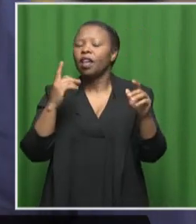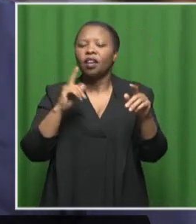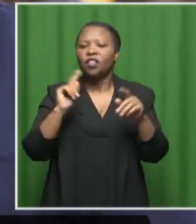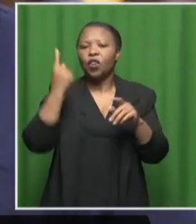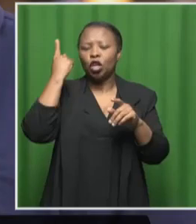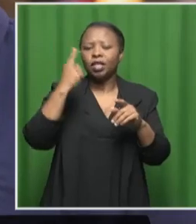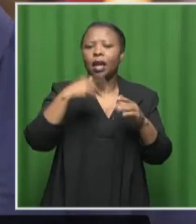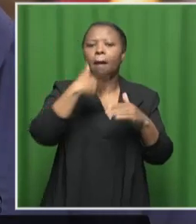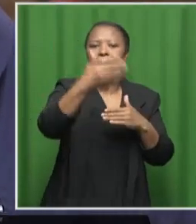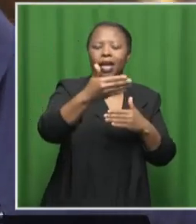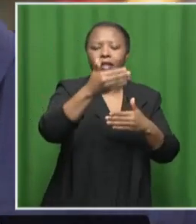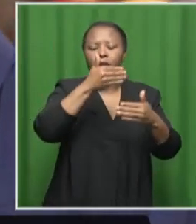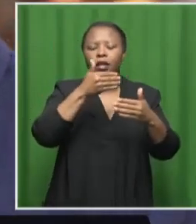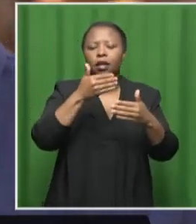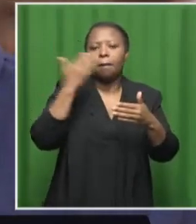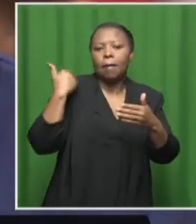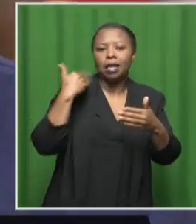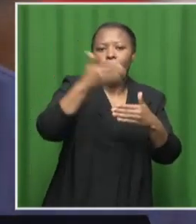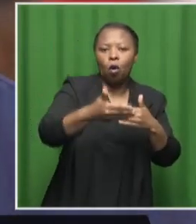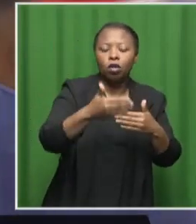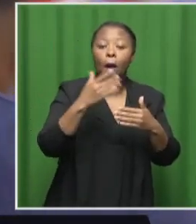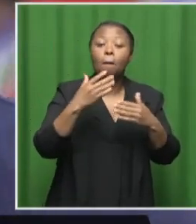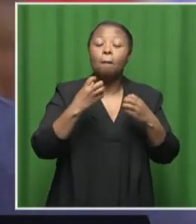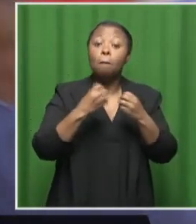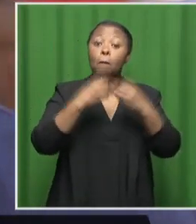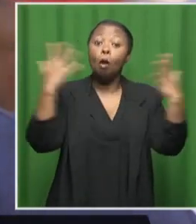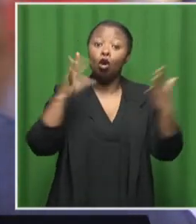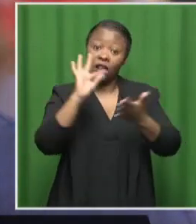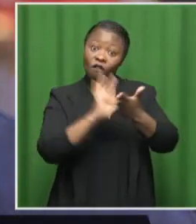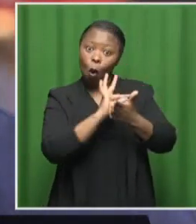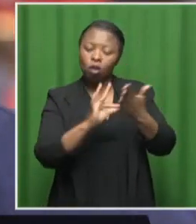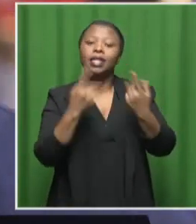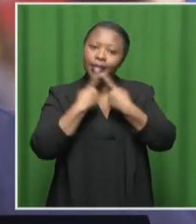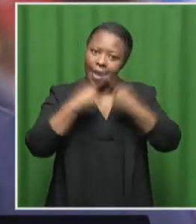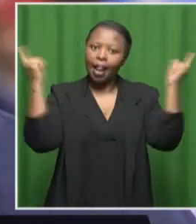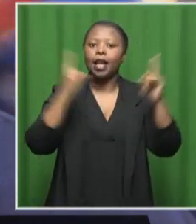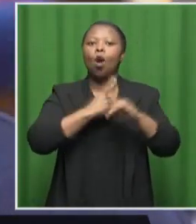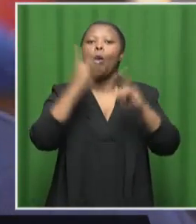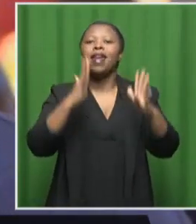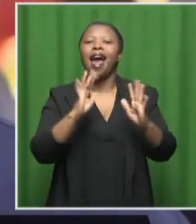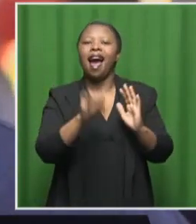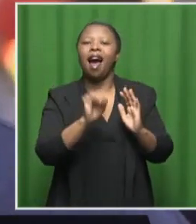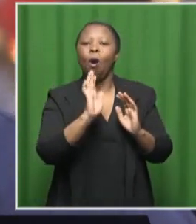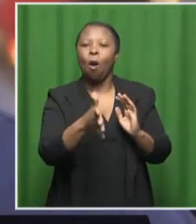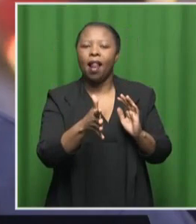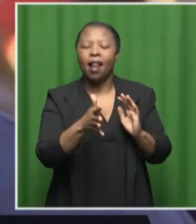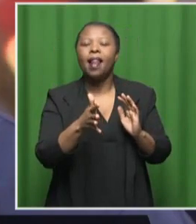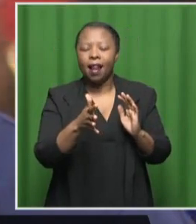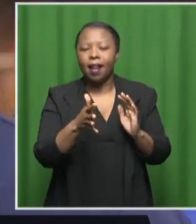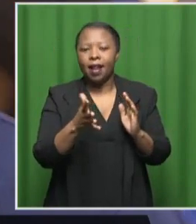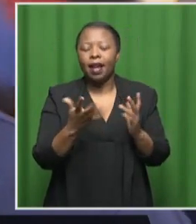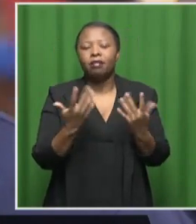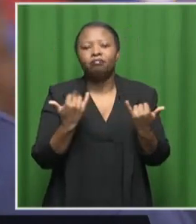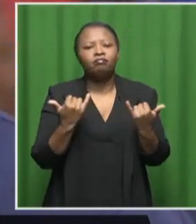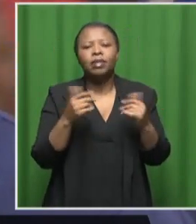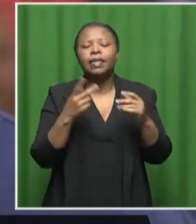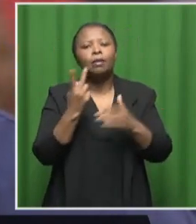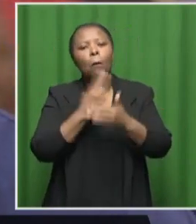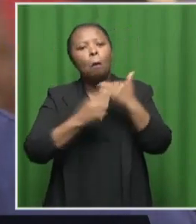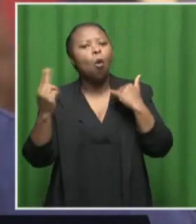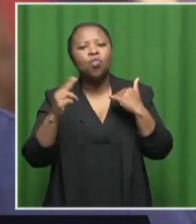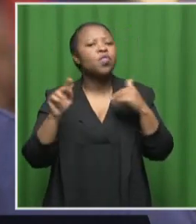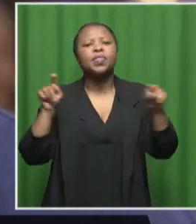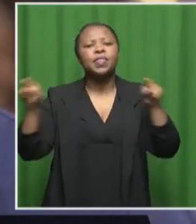post. So whoever gets the most votes will then be declared winner. That's the case in respect of both the